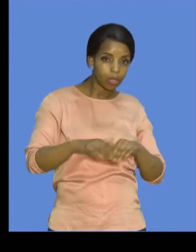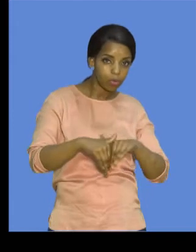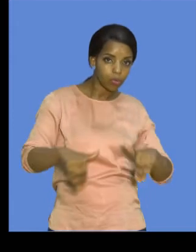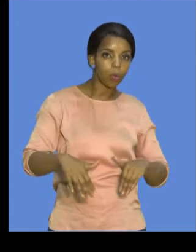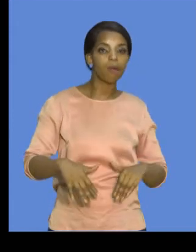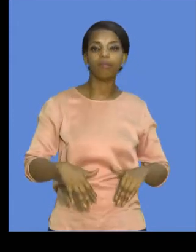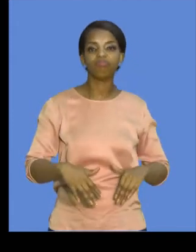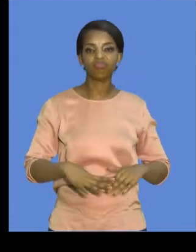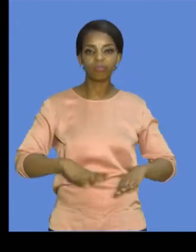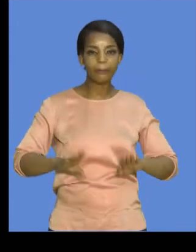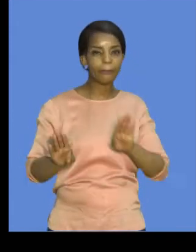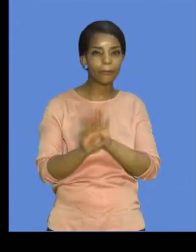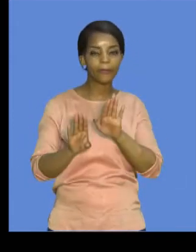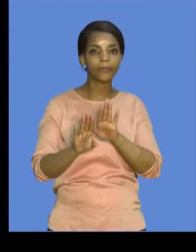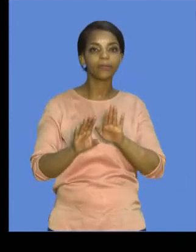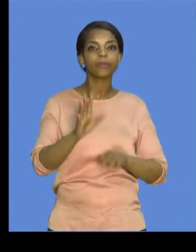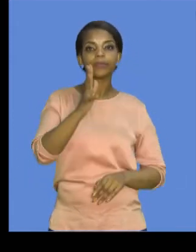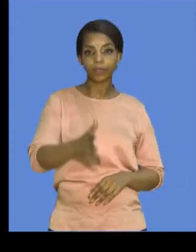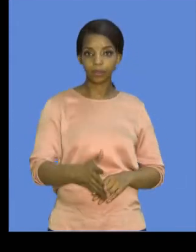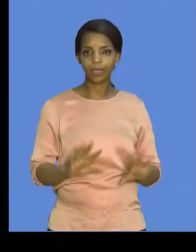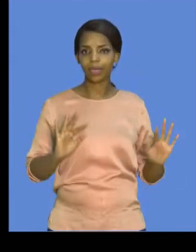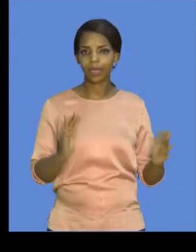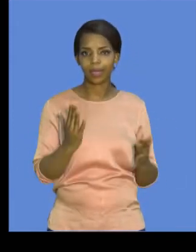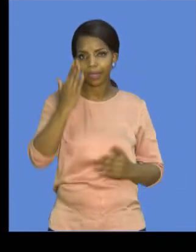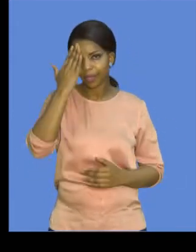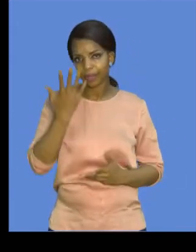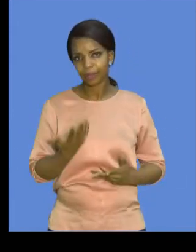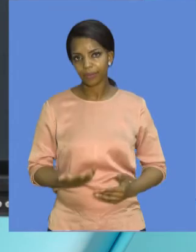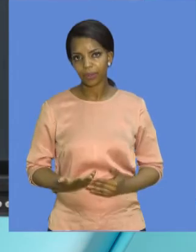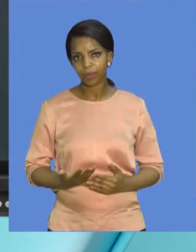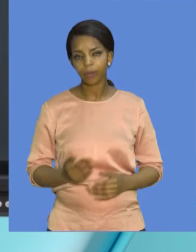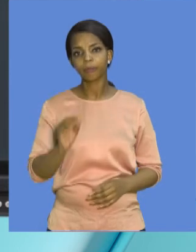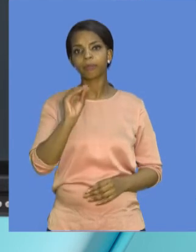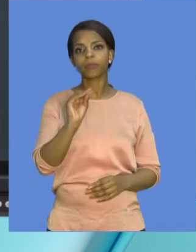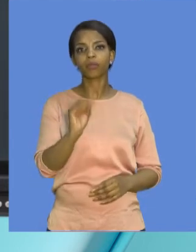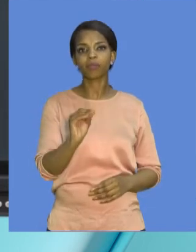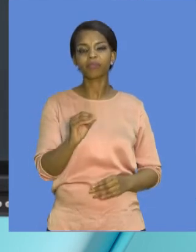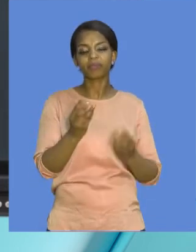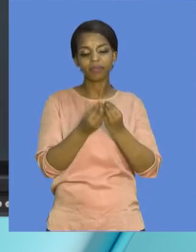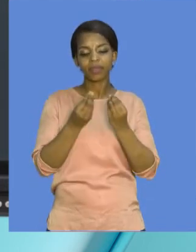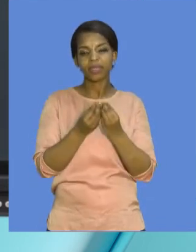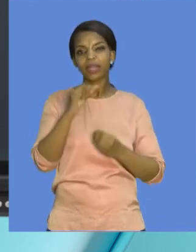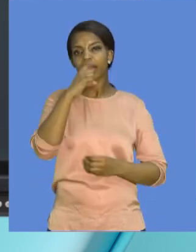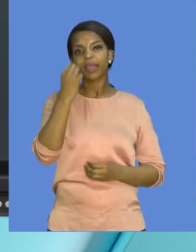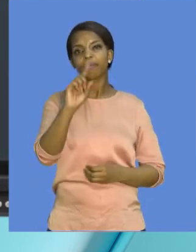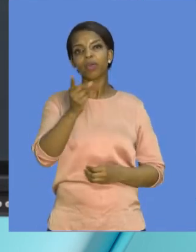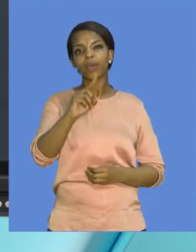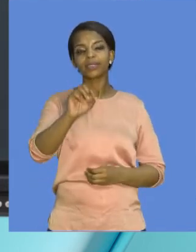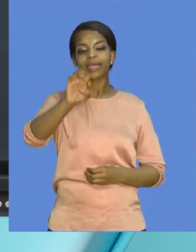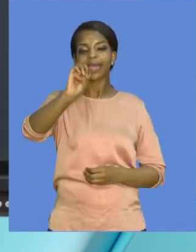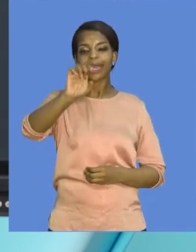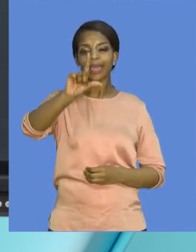is a piece of apparatus in science that we refer to as a gold leaf electroscope. So what it